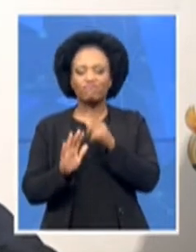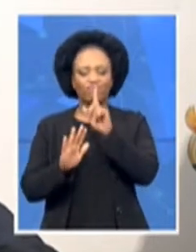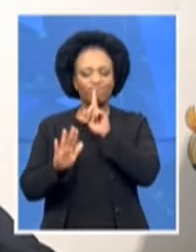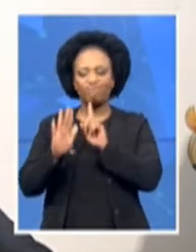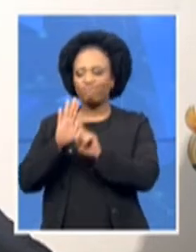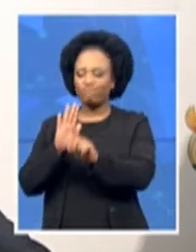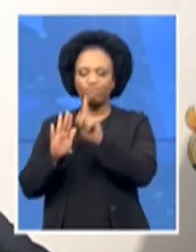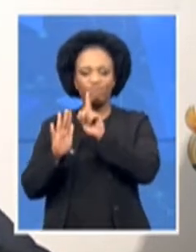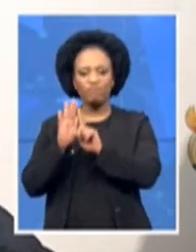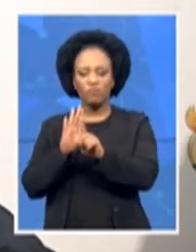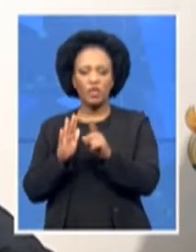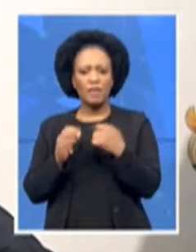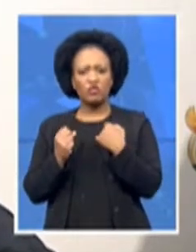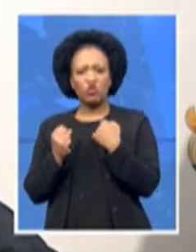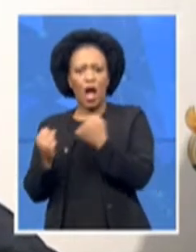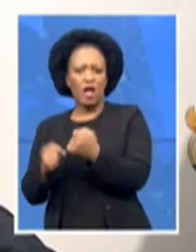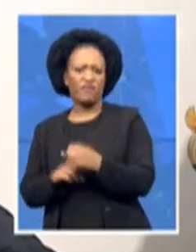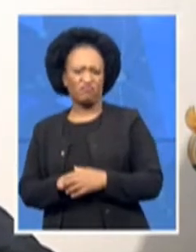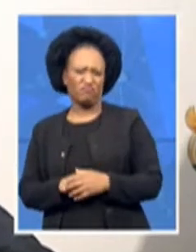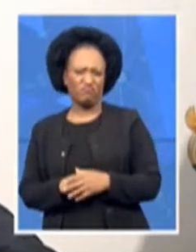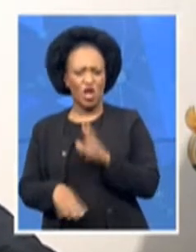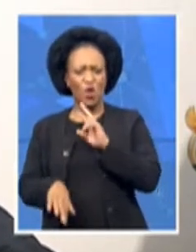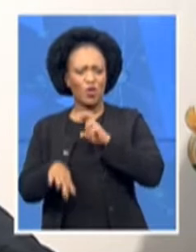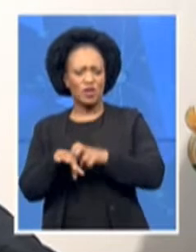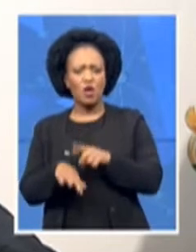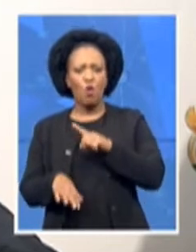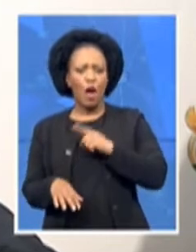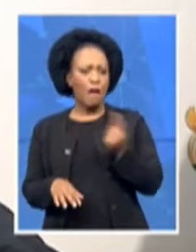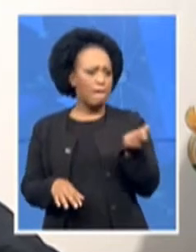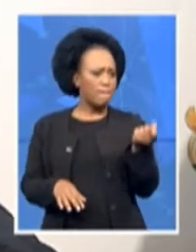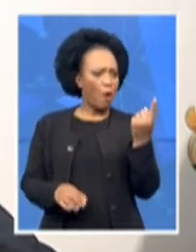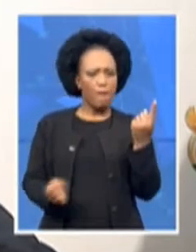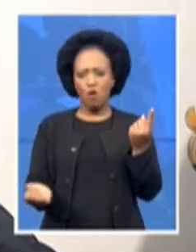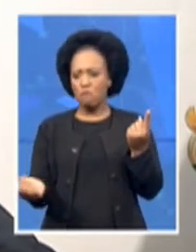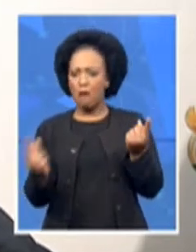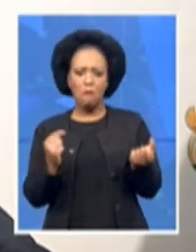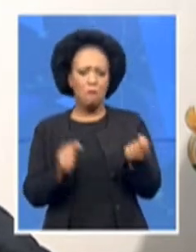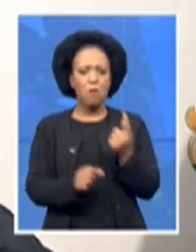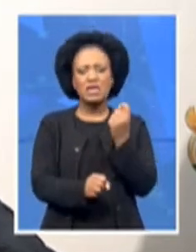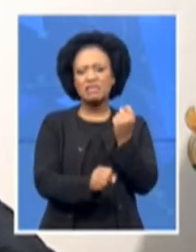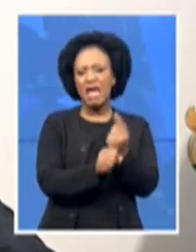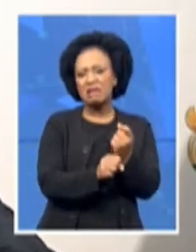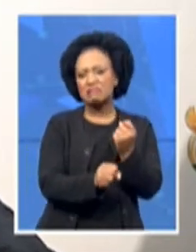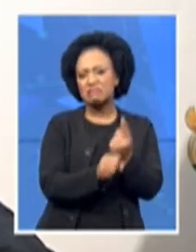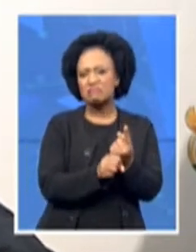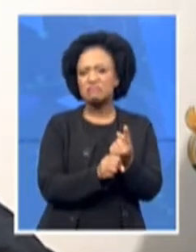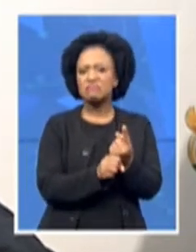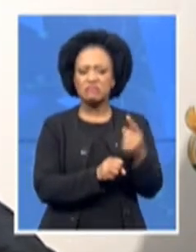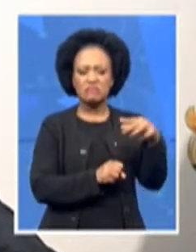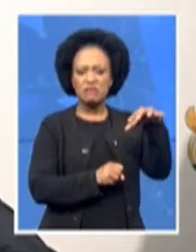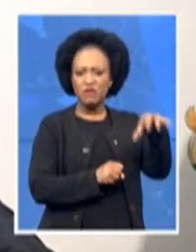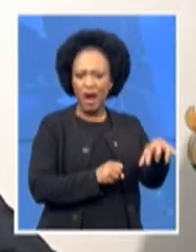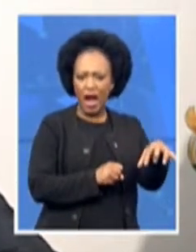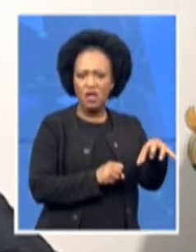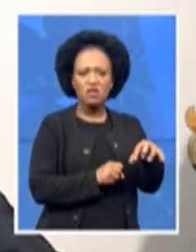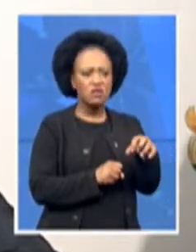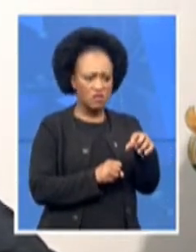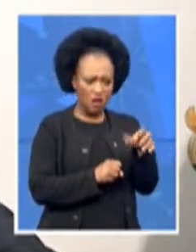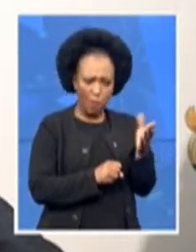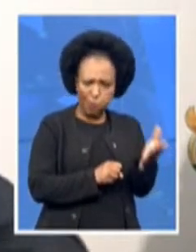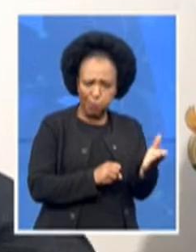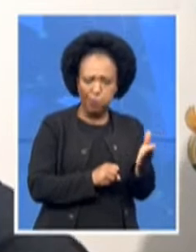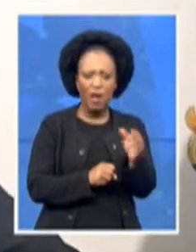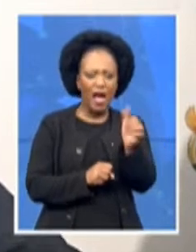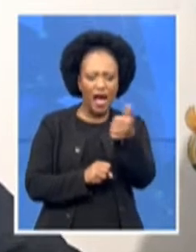because the pop-ups are coming in the taxi ranks everywhere. Please just encourage your neighbor, your friend, just to walk to